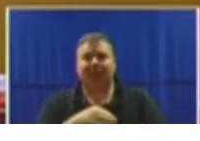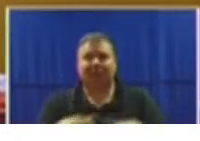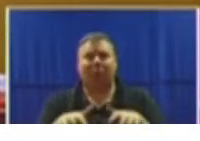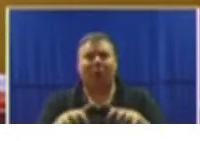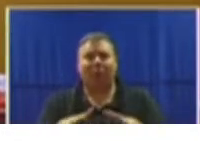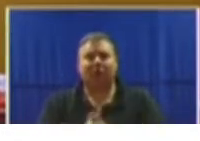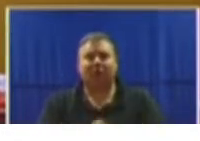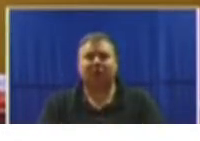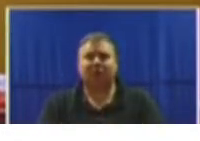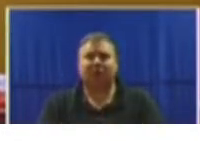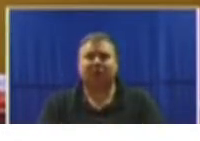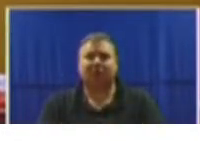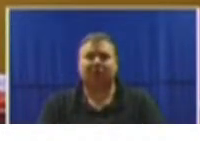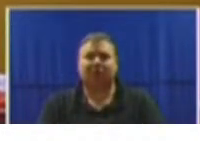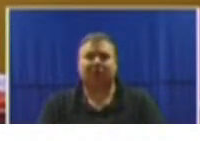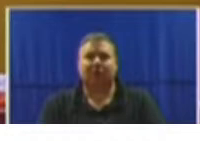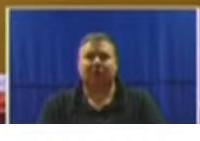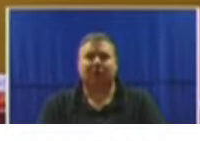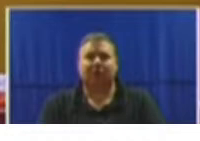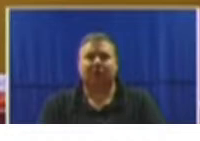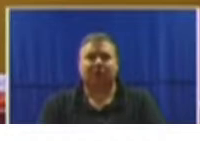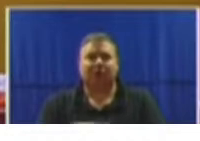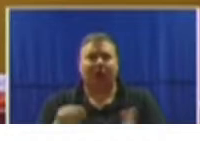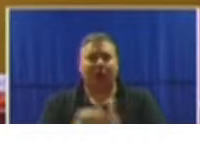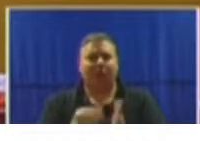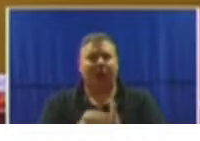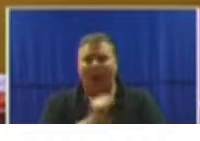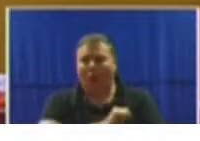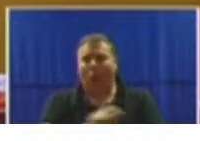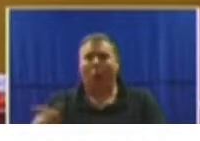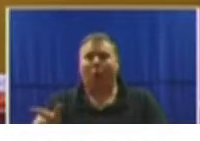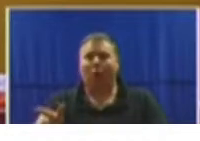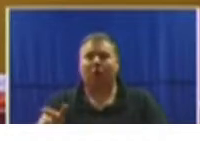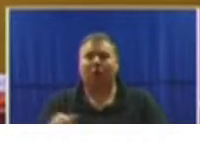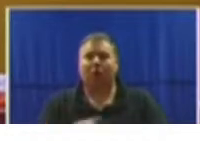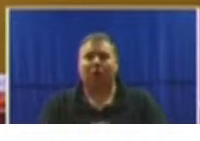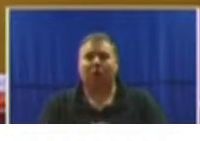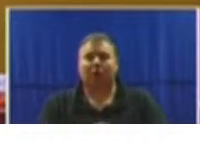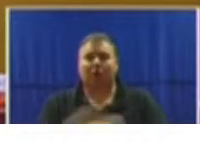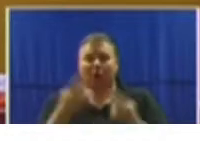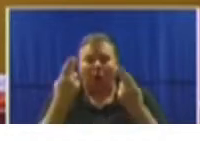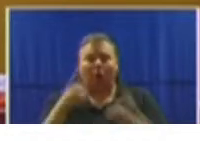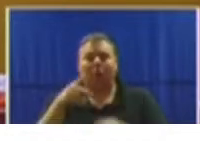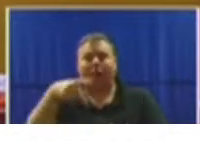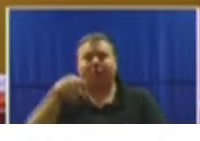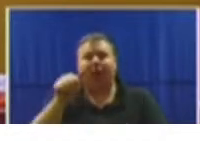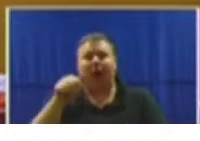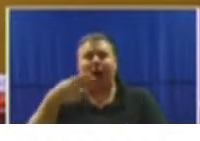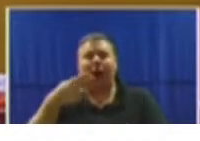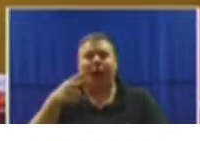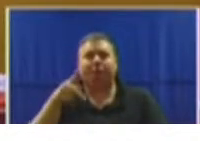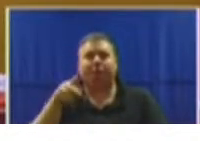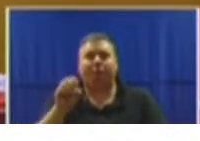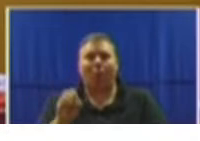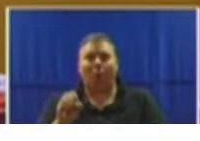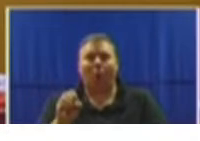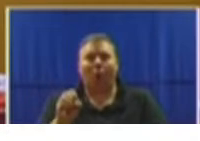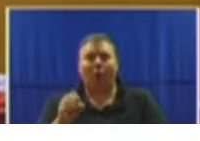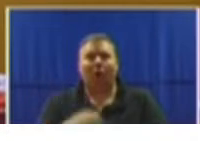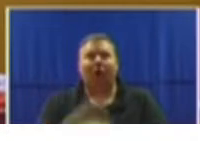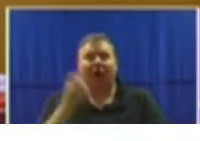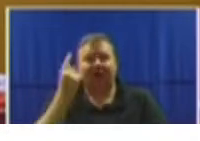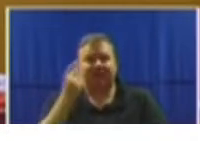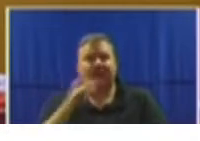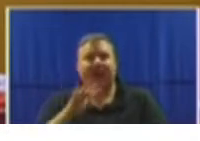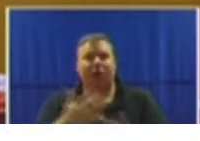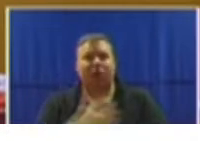Parliament. And it applies to all of you. Honorable Papo, I do understand how you